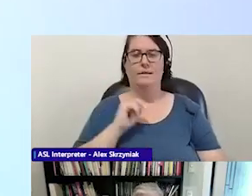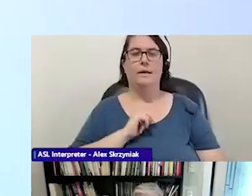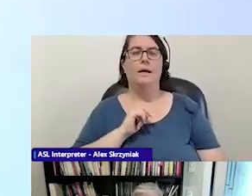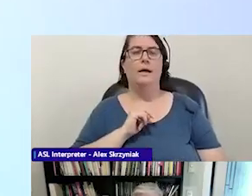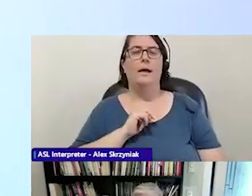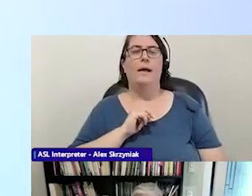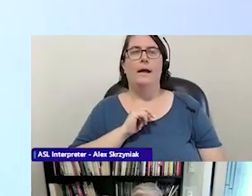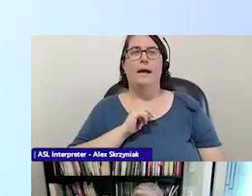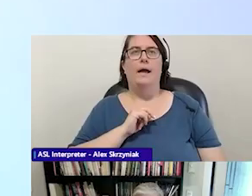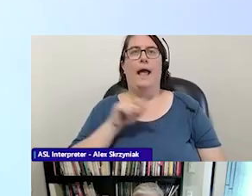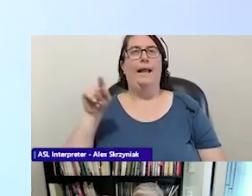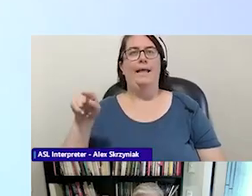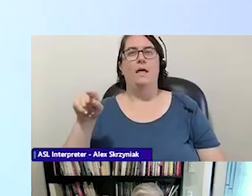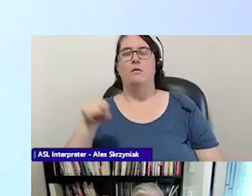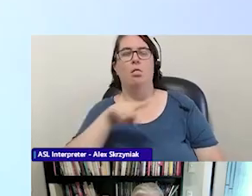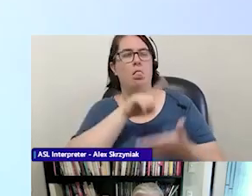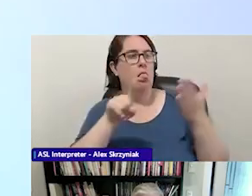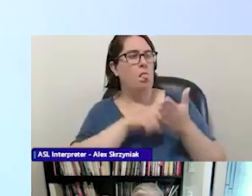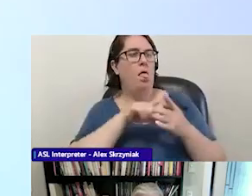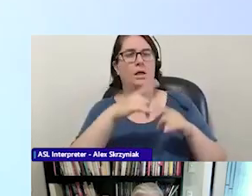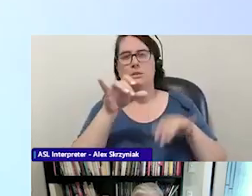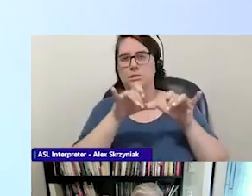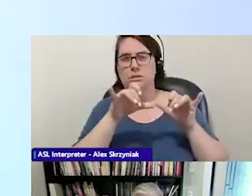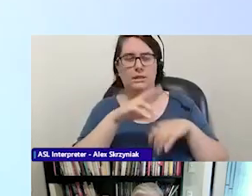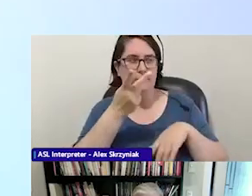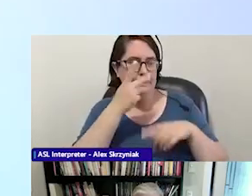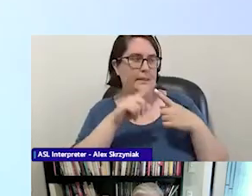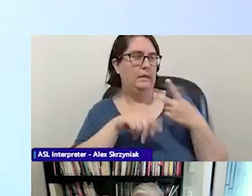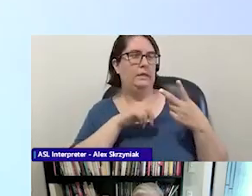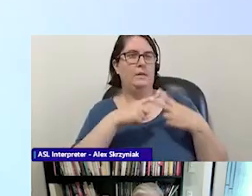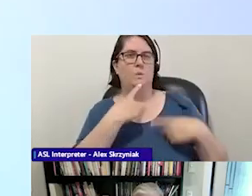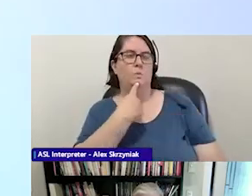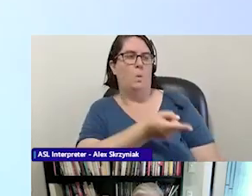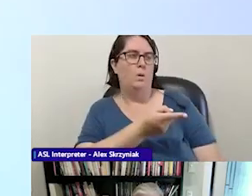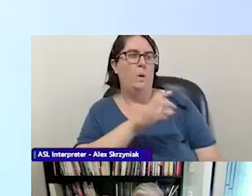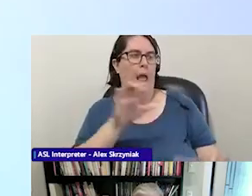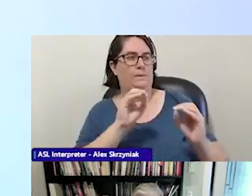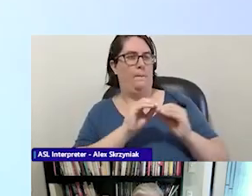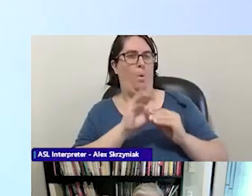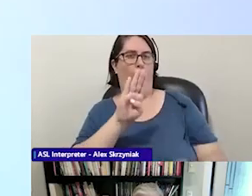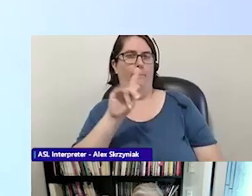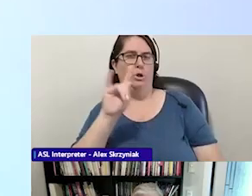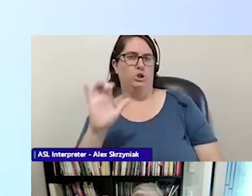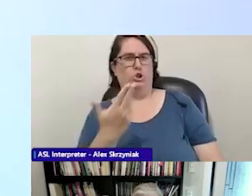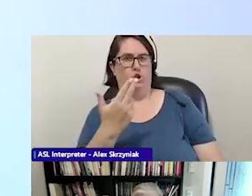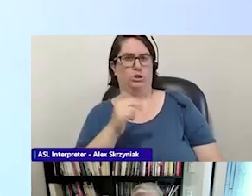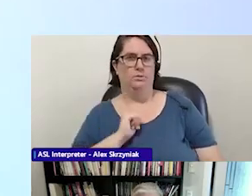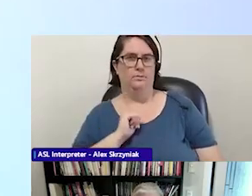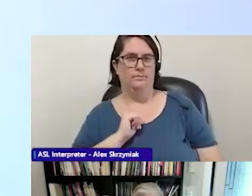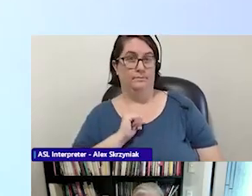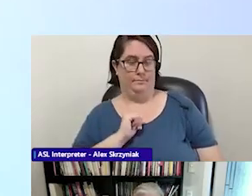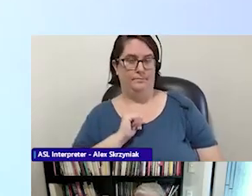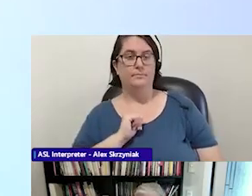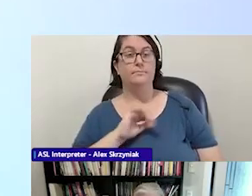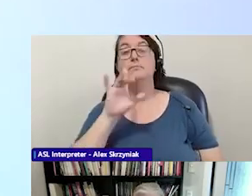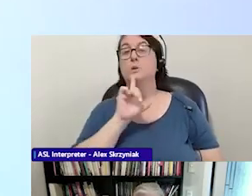he ridiculed the size of her penis and just told her to act more butch. In her